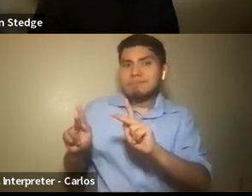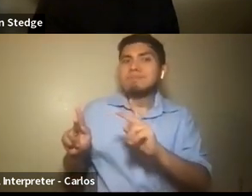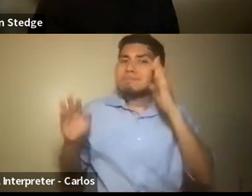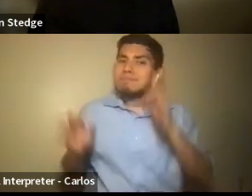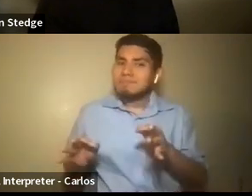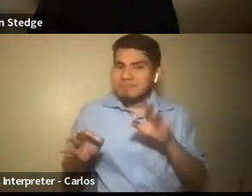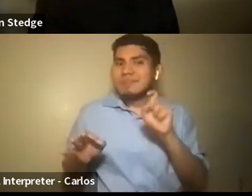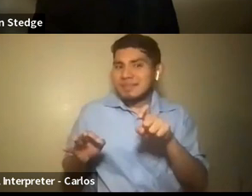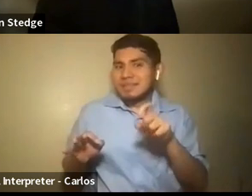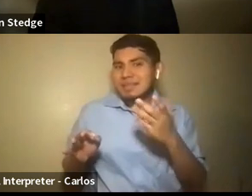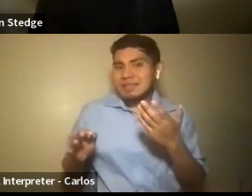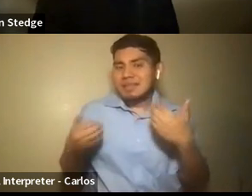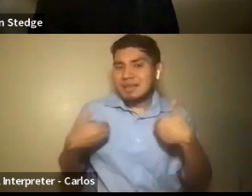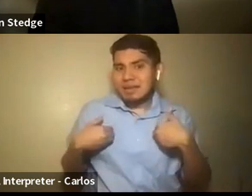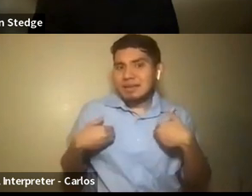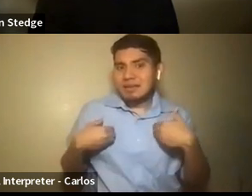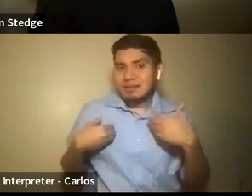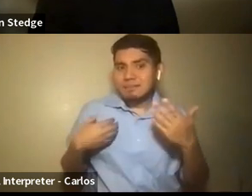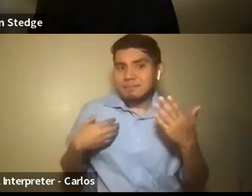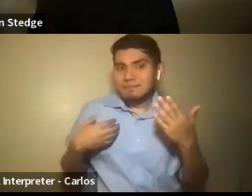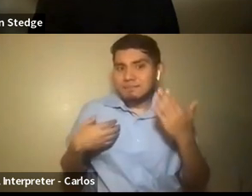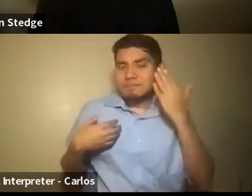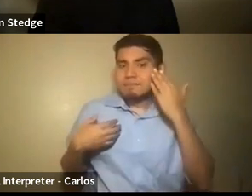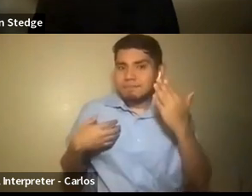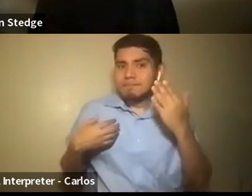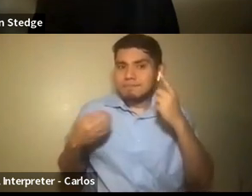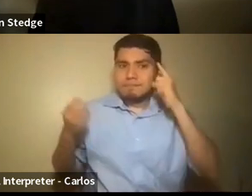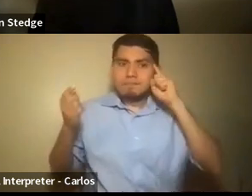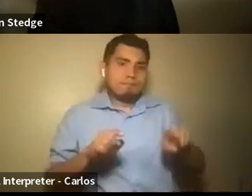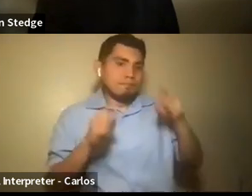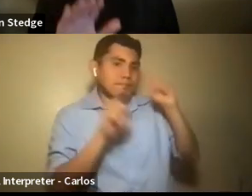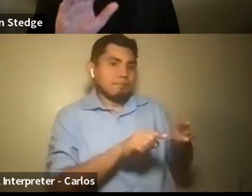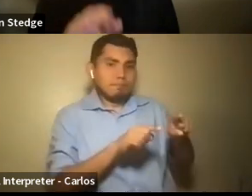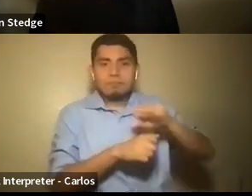quorum. So it's important that we choose a time that works for everyone.